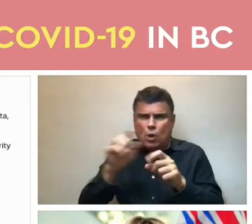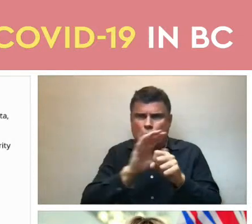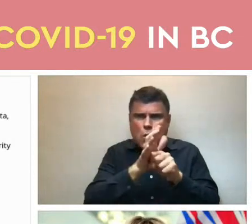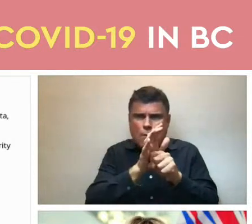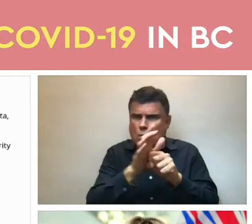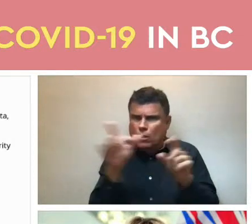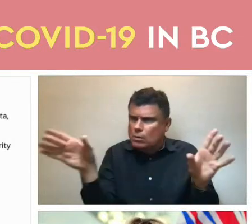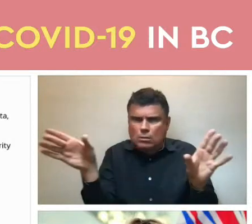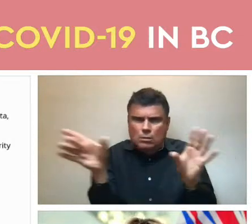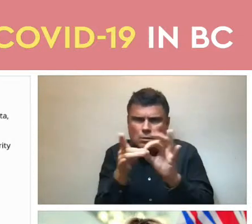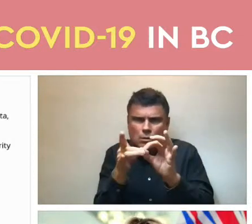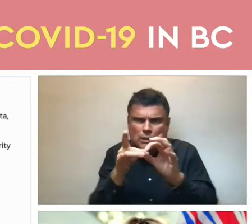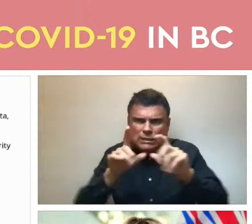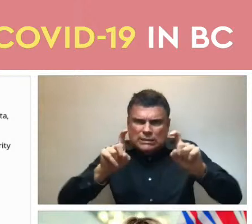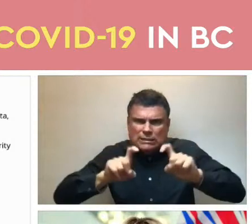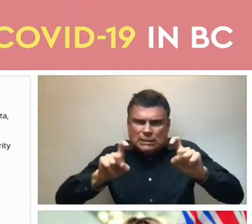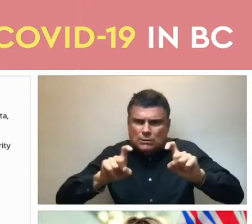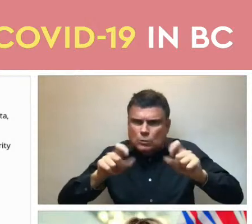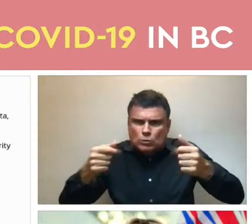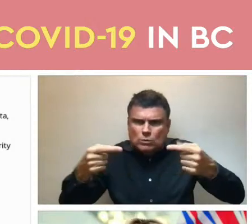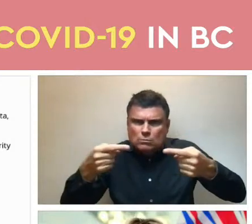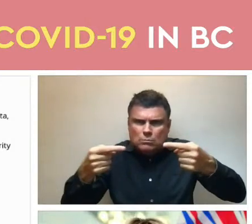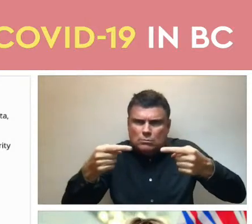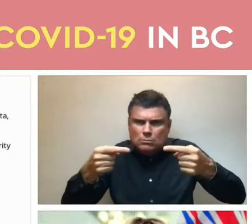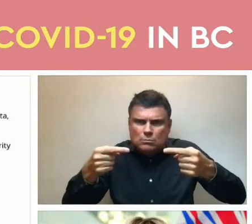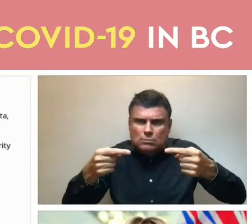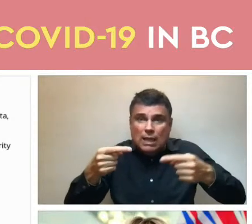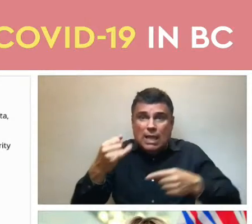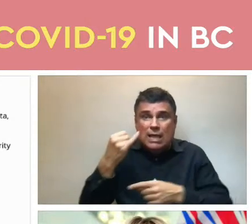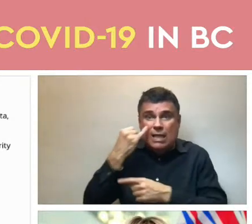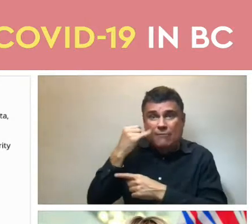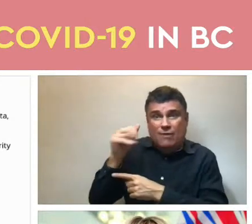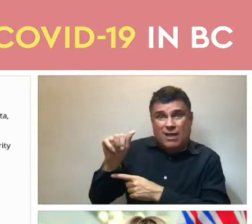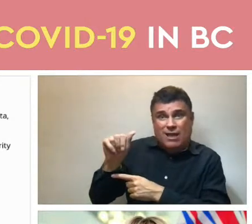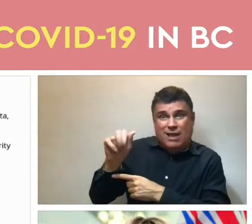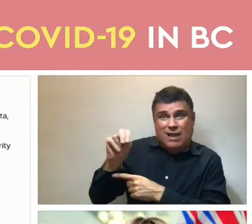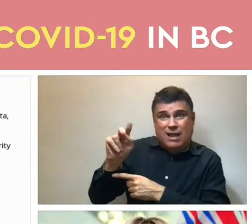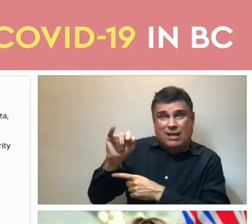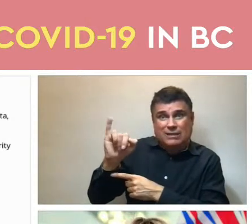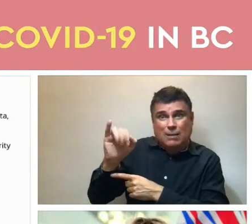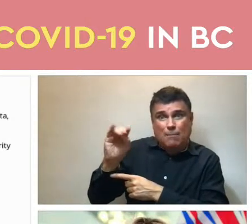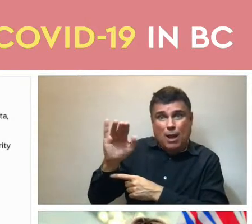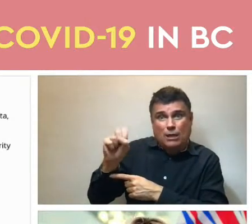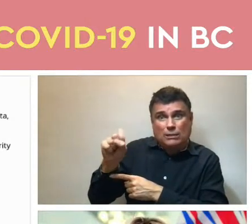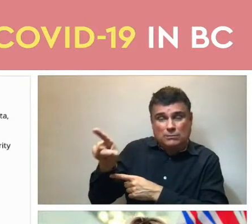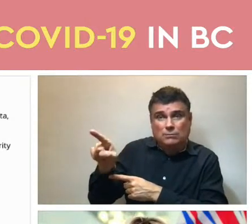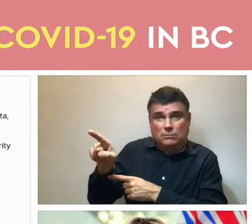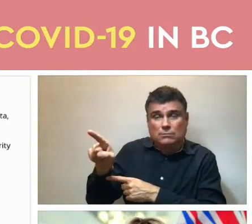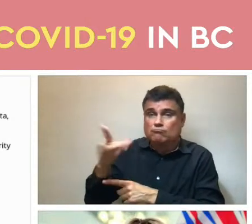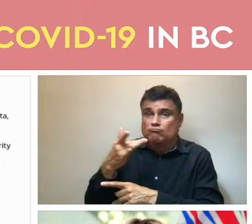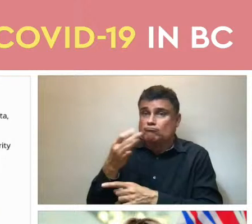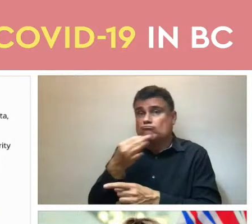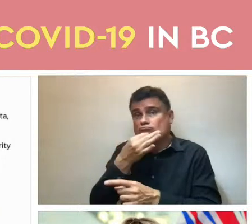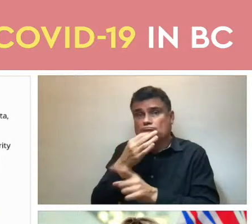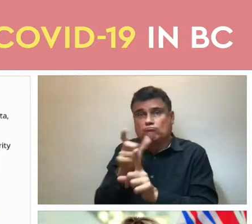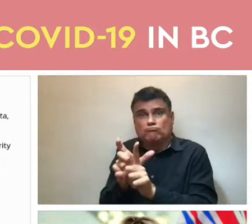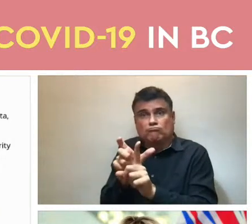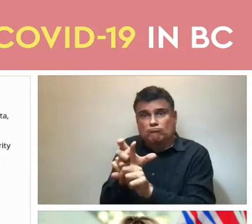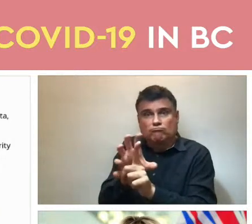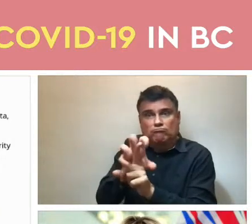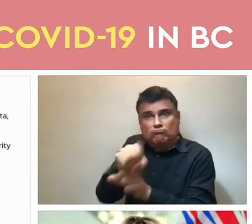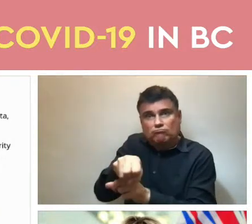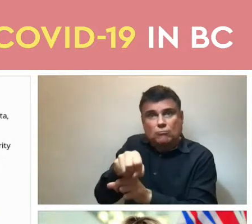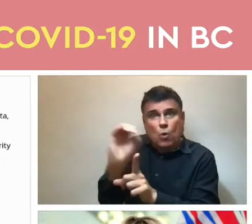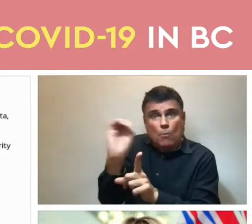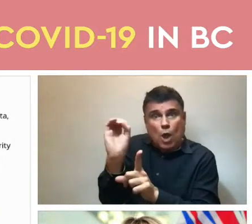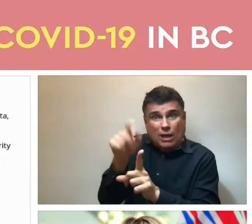that that antibody response is less against Omicron than it was against Delta. What that doesn't